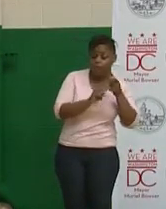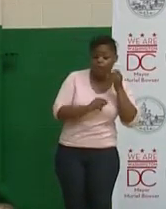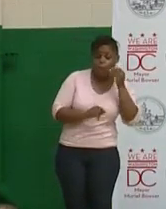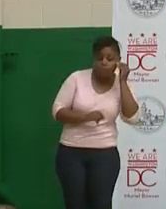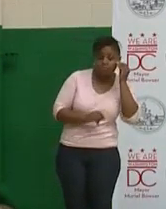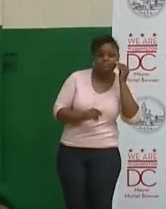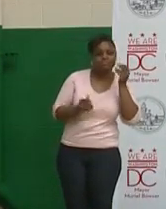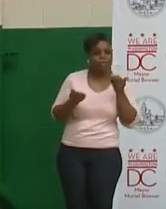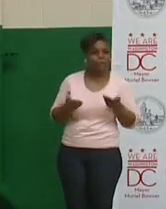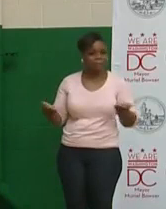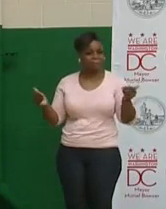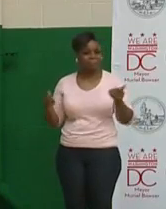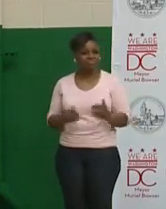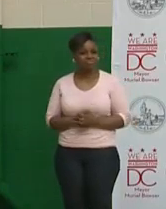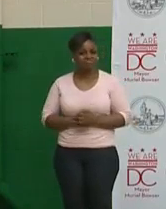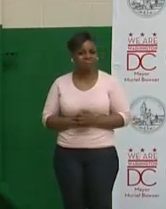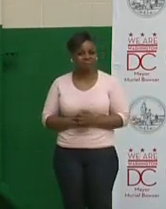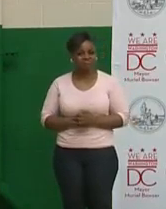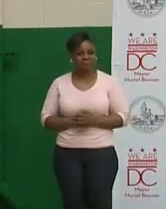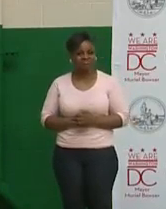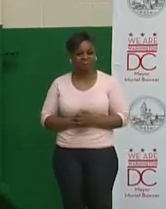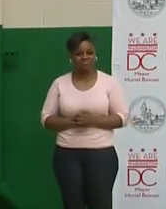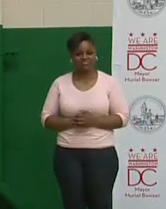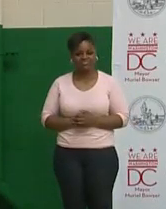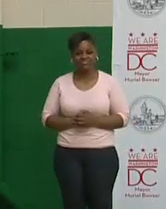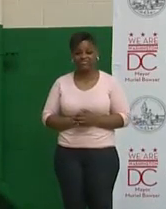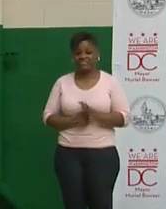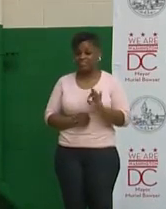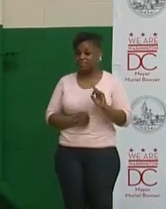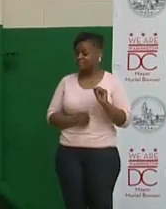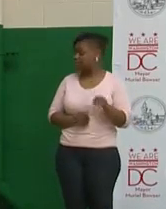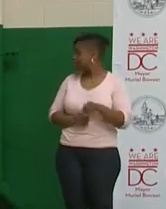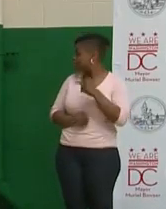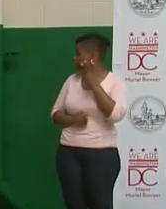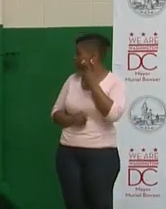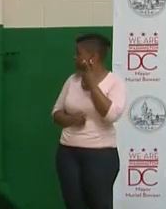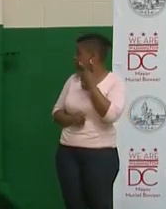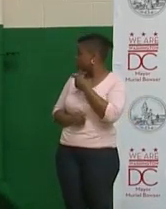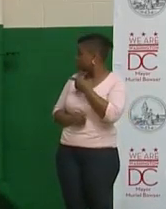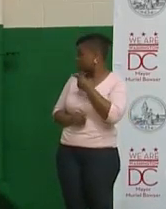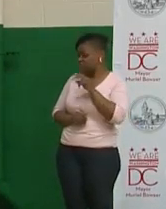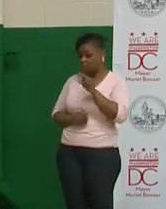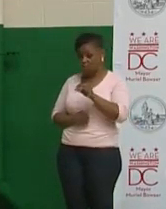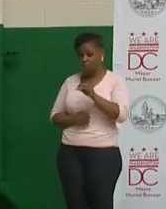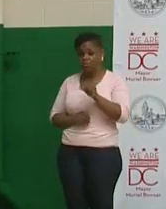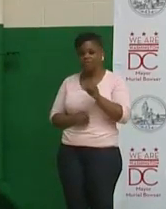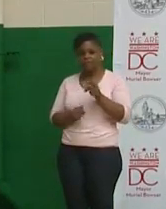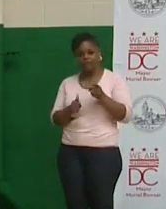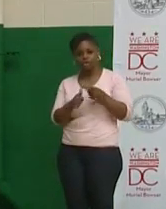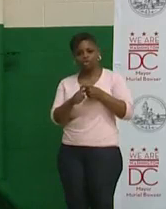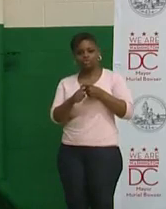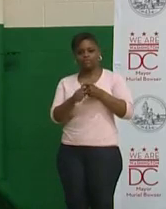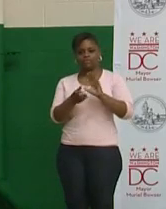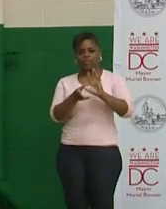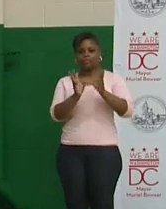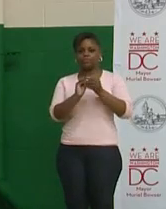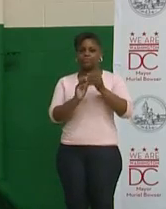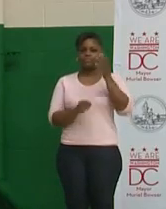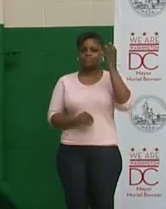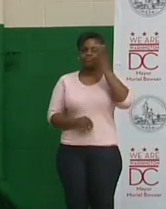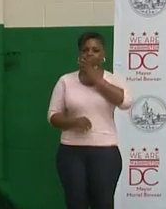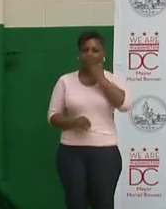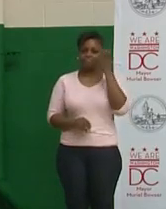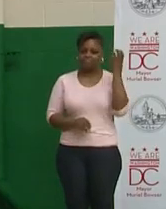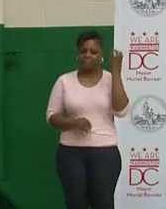Overwhelmingly, 58% of you said this is your first budget engagement forum. So that's very exciting. We're going to go into our